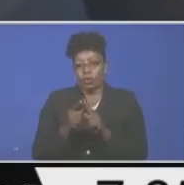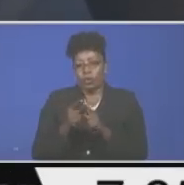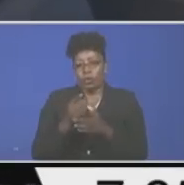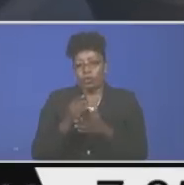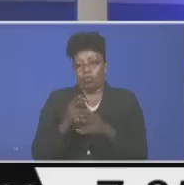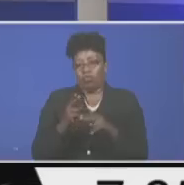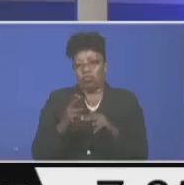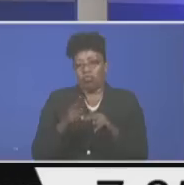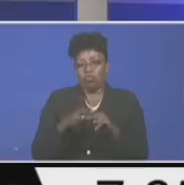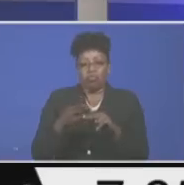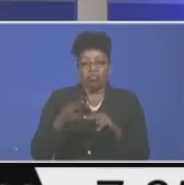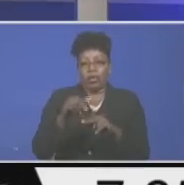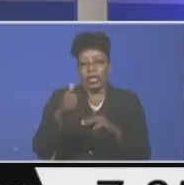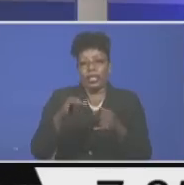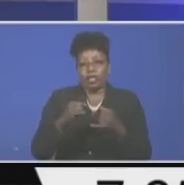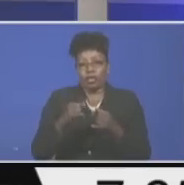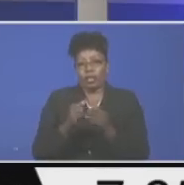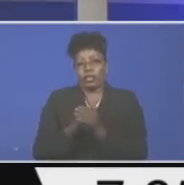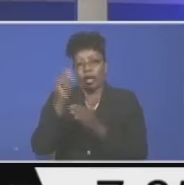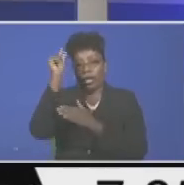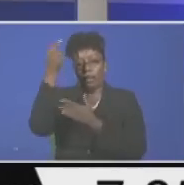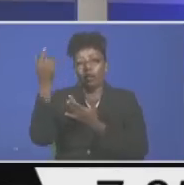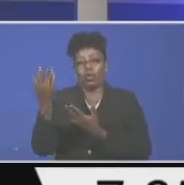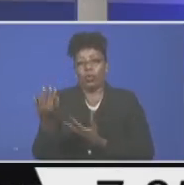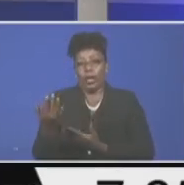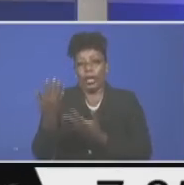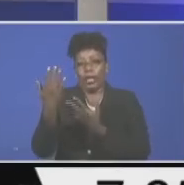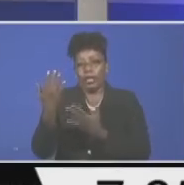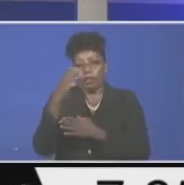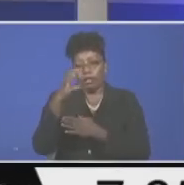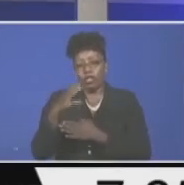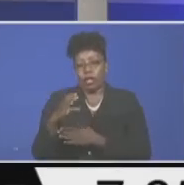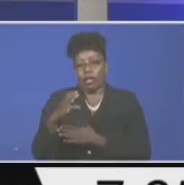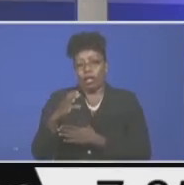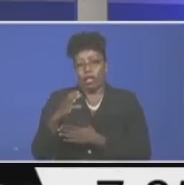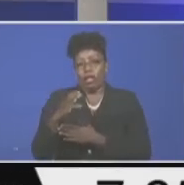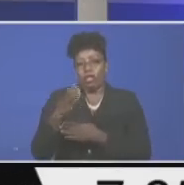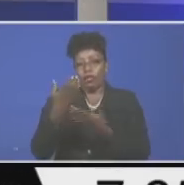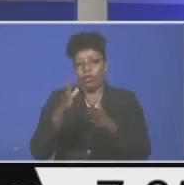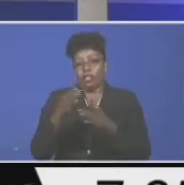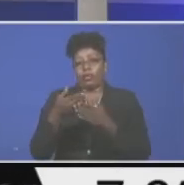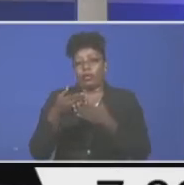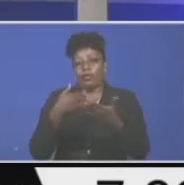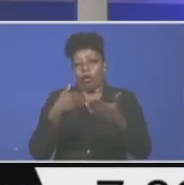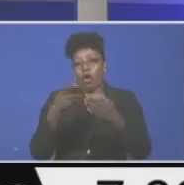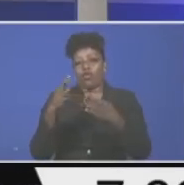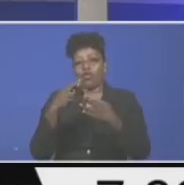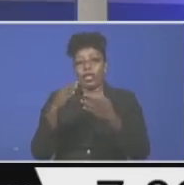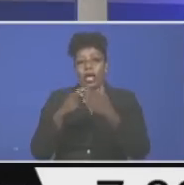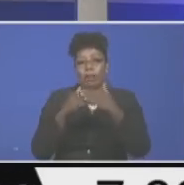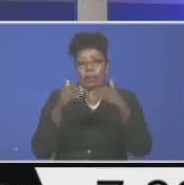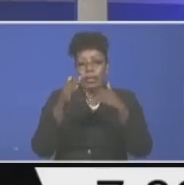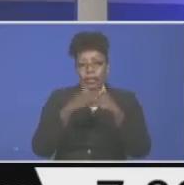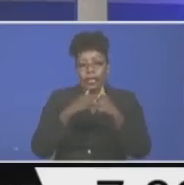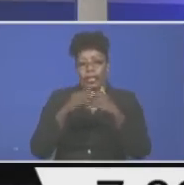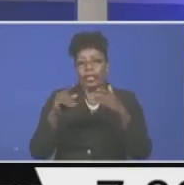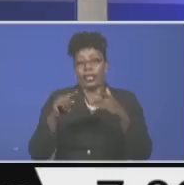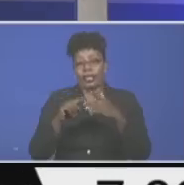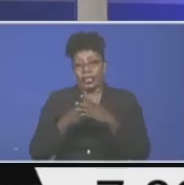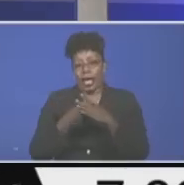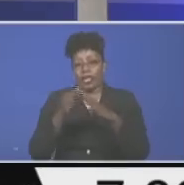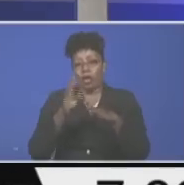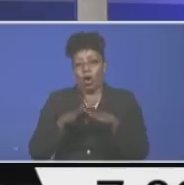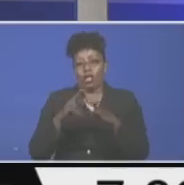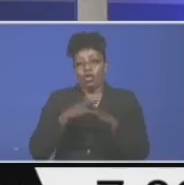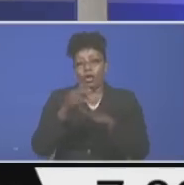injuries. Government waiting for assessments to be completed before rebuilding efforts can begin on Ragged Island. That island